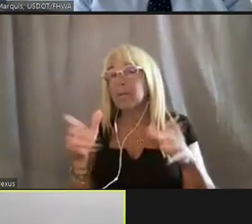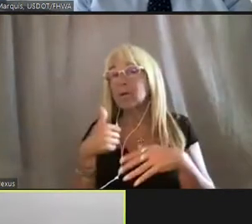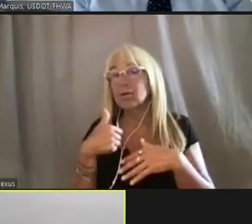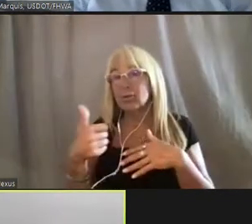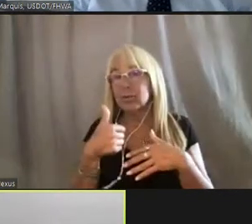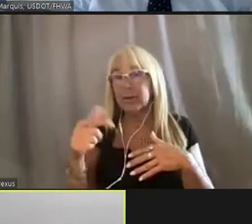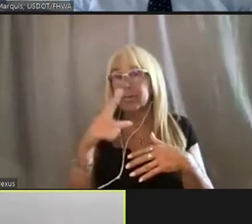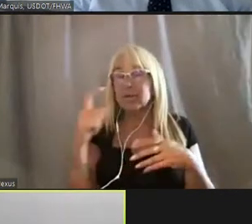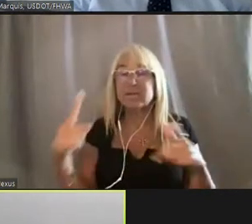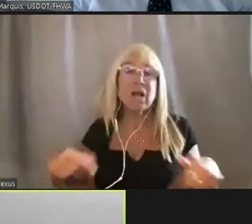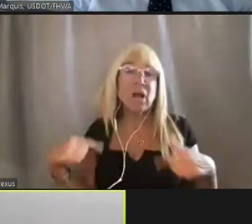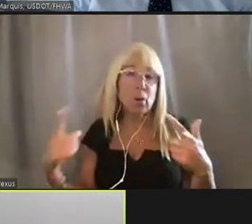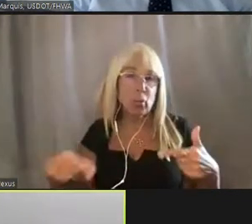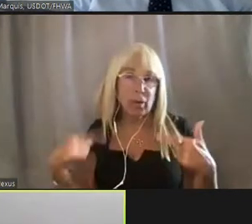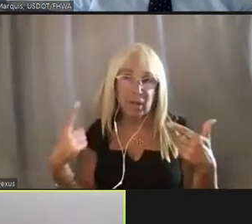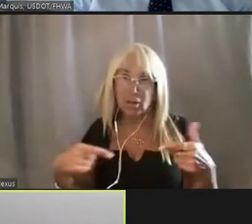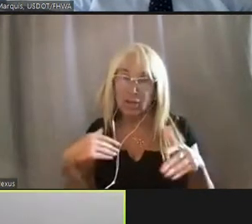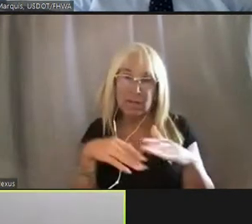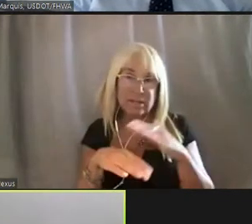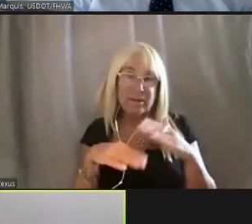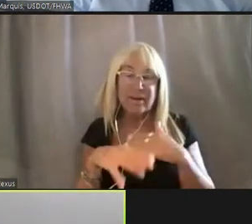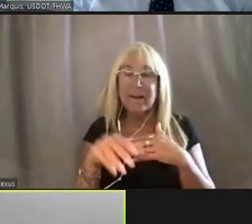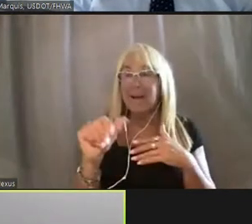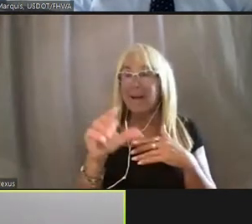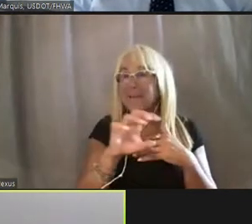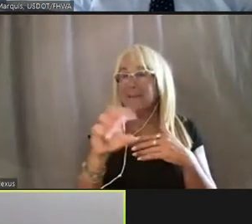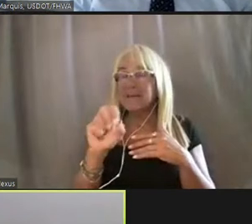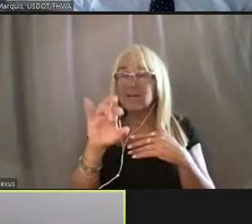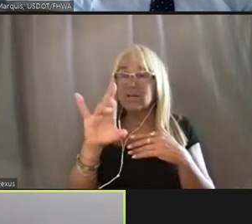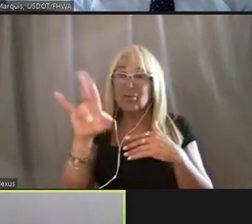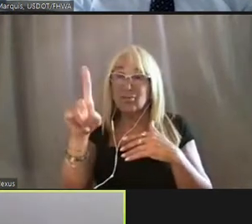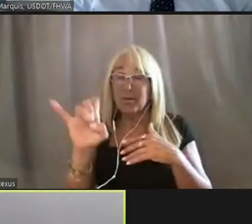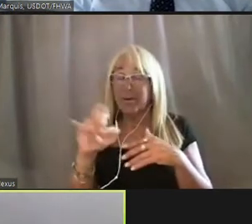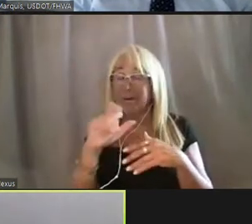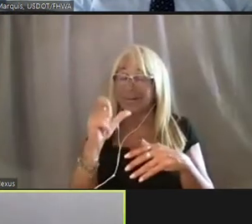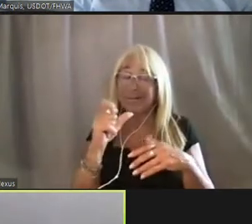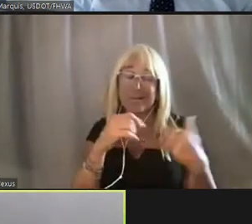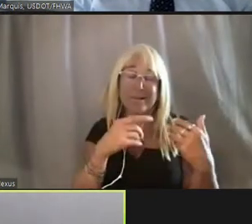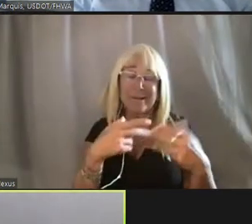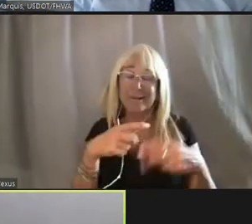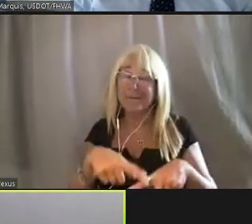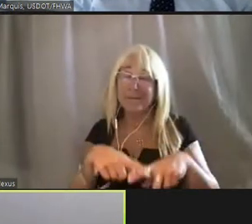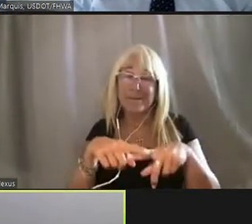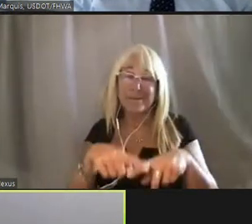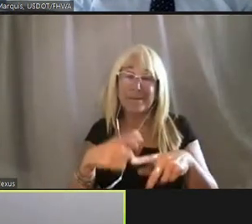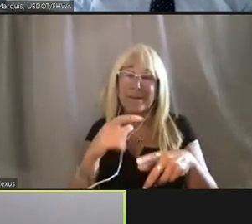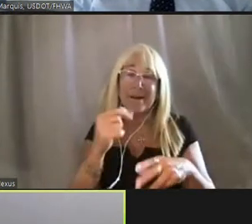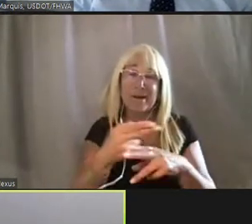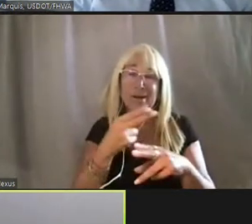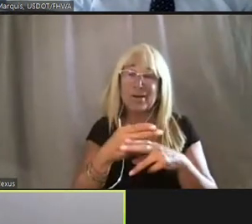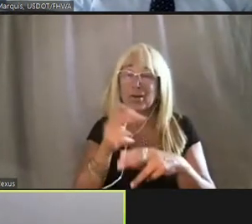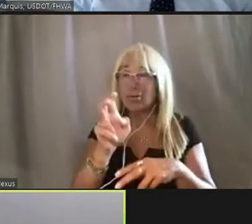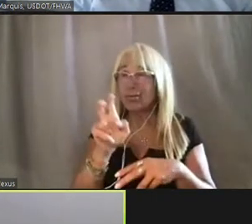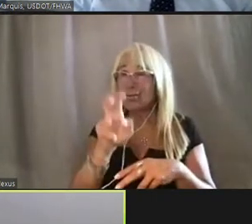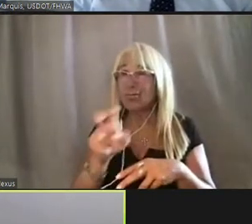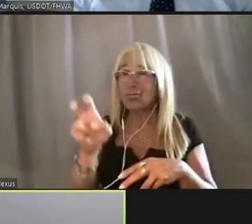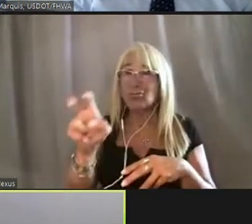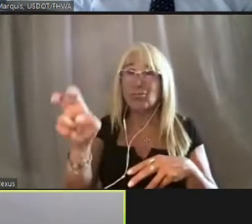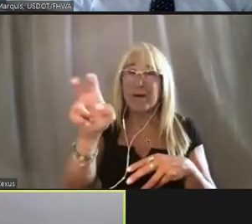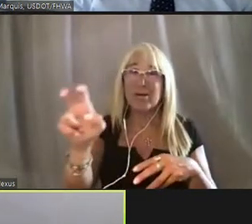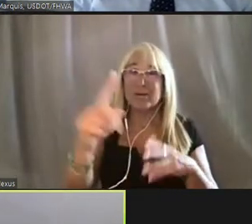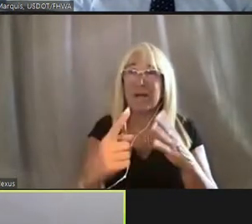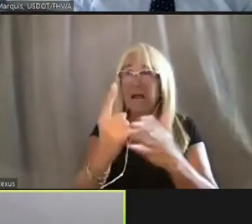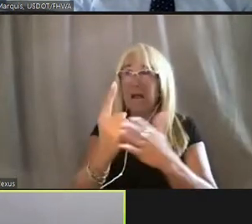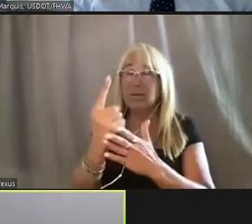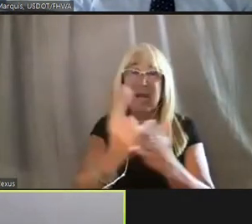largely not wheelchair accessible and accessoride is often unreliable has no same day service and uses routes that add hours to trips leaving me